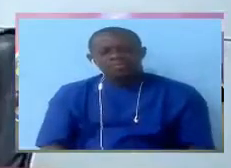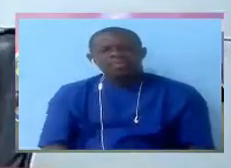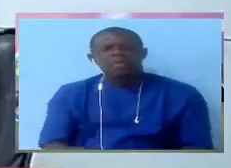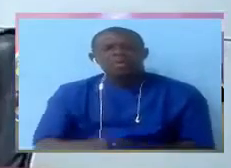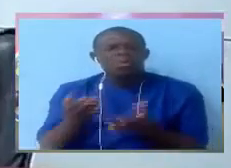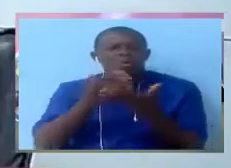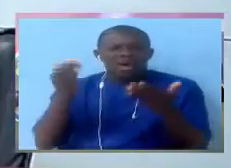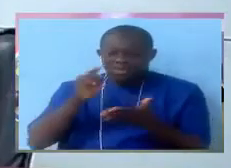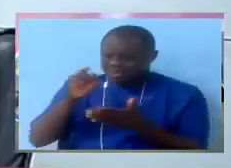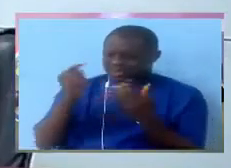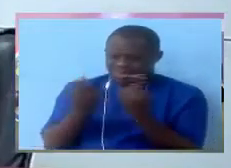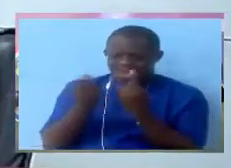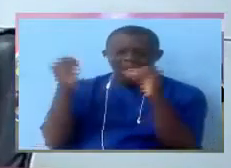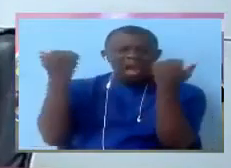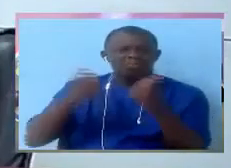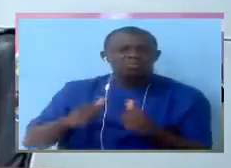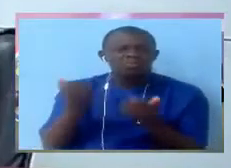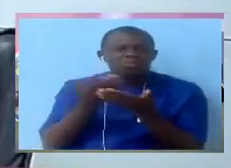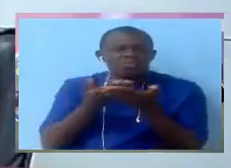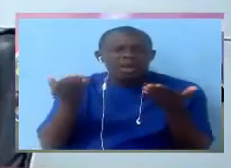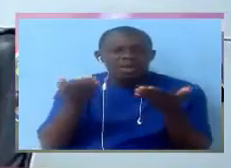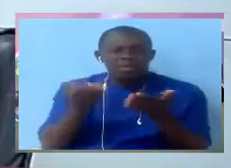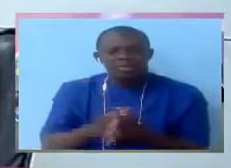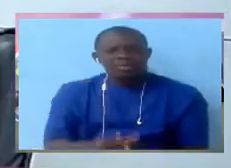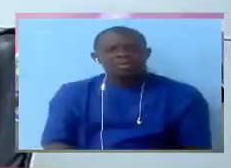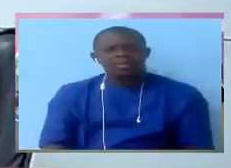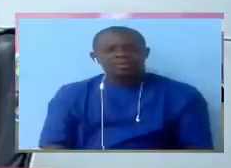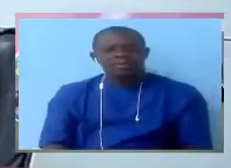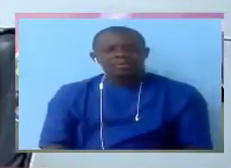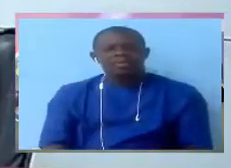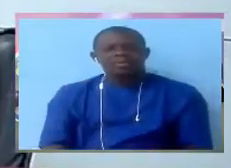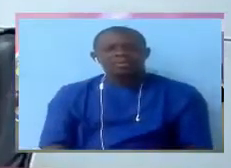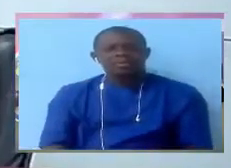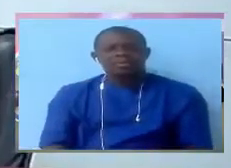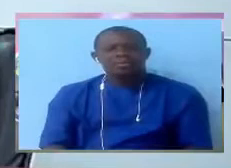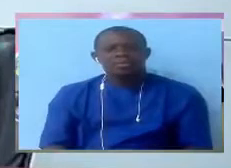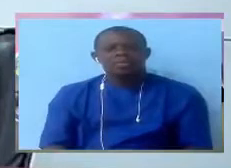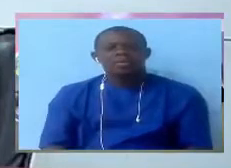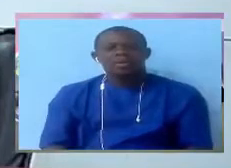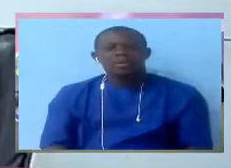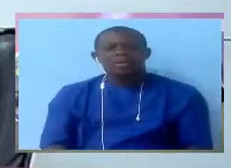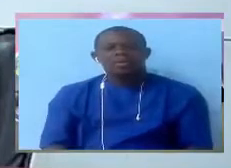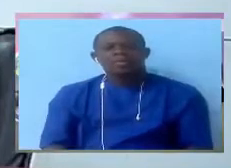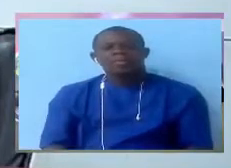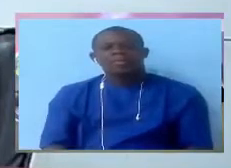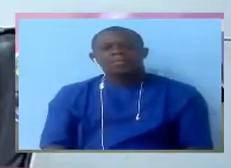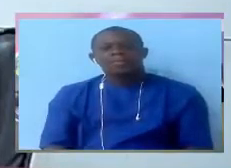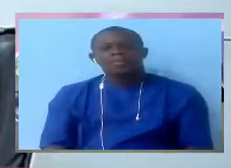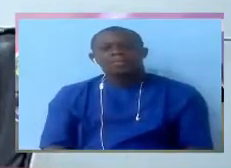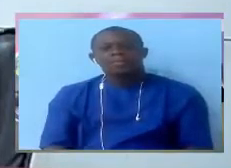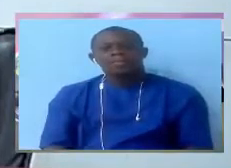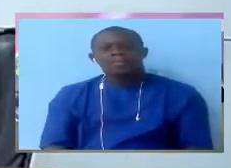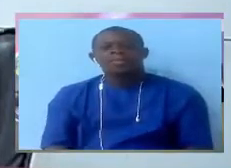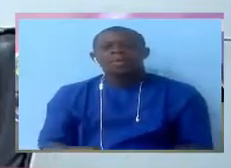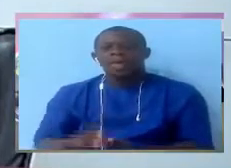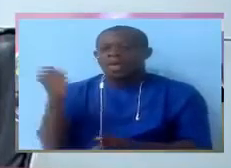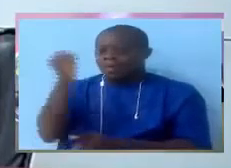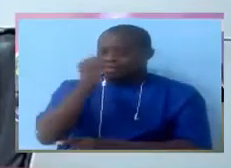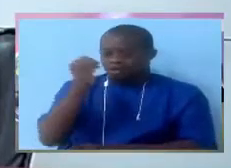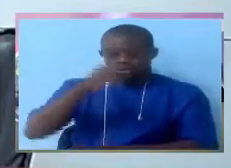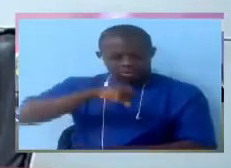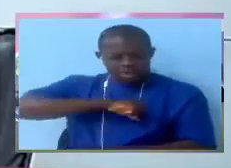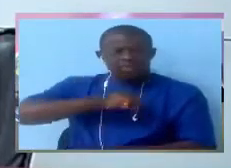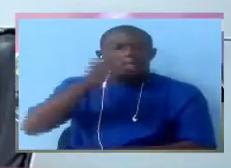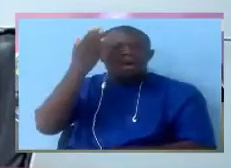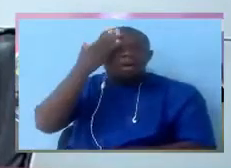Why was that the case? Lan motax mu daan démé nonu? Because mom mo de xam lo def ak kan mako jox authority pour mu def lolu. Mom